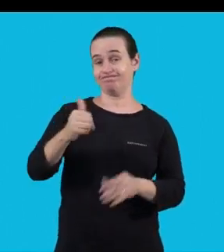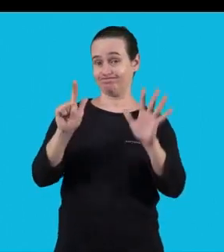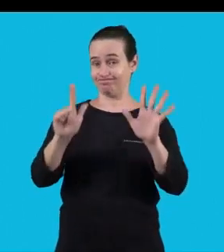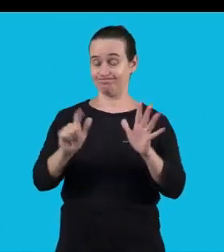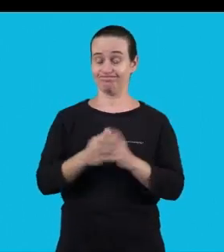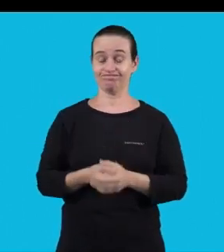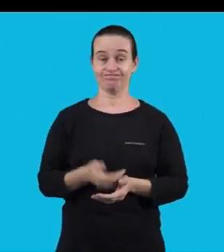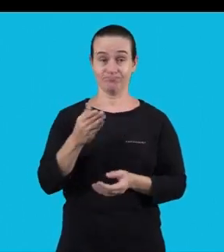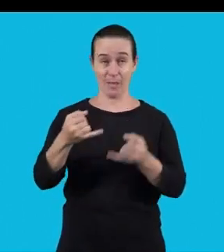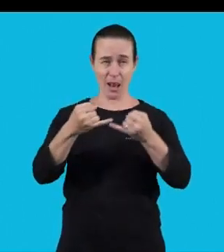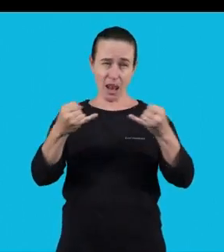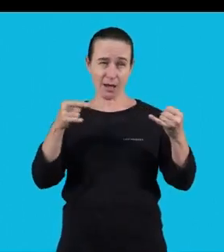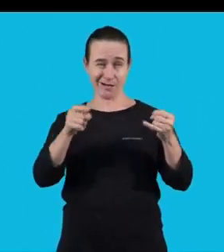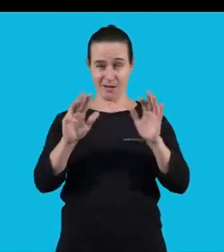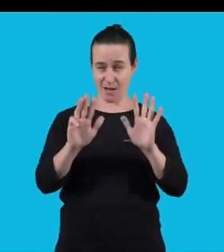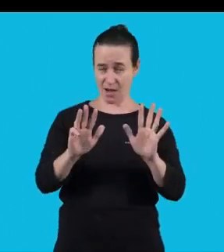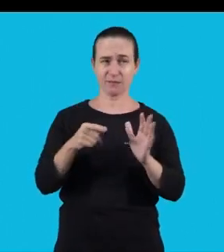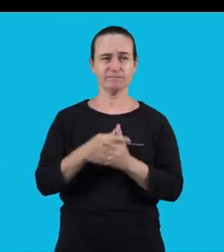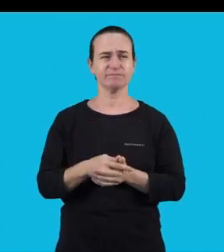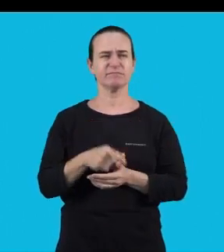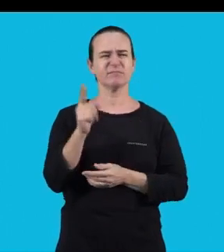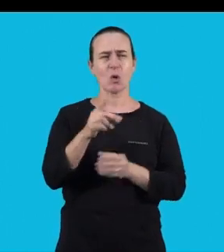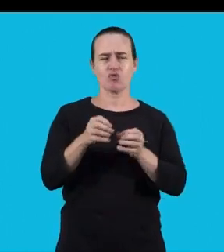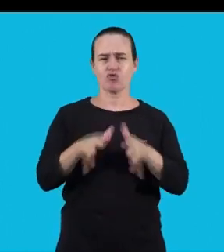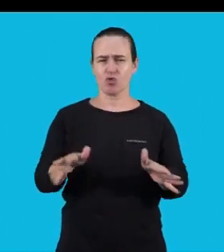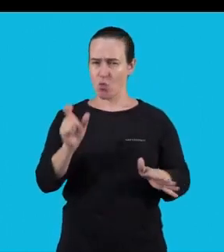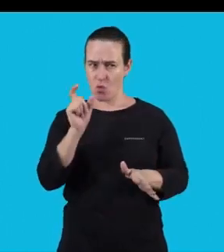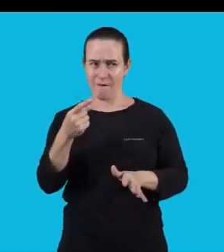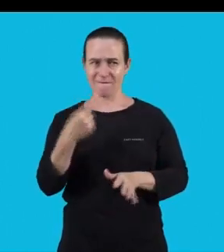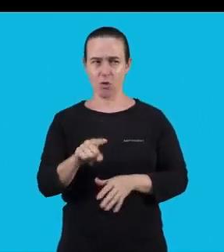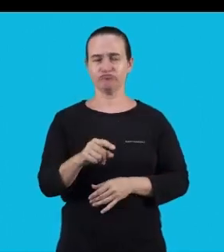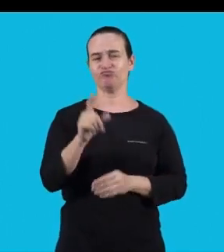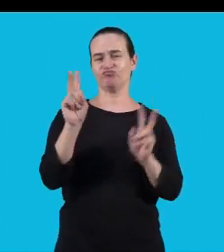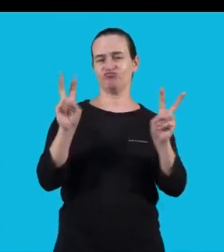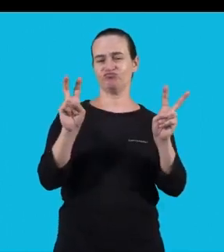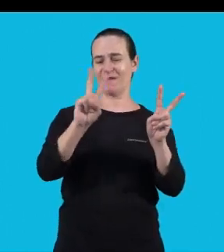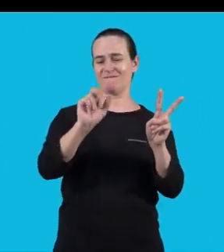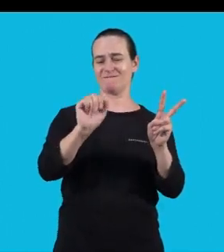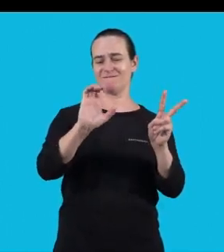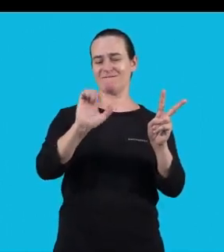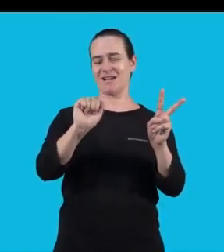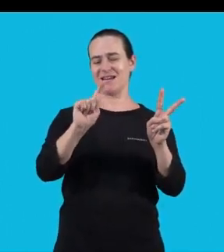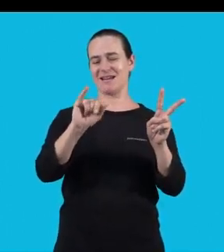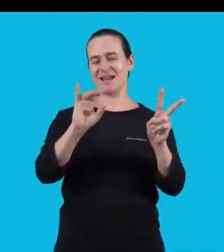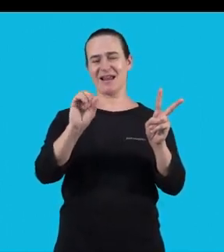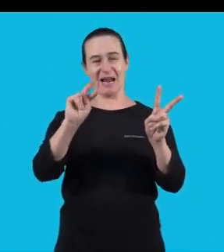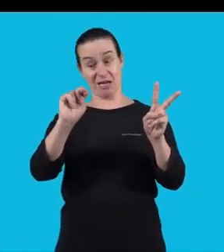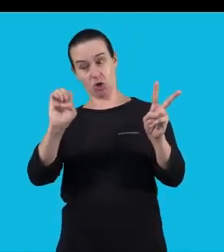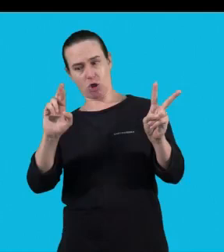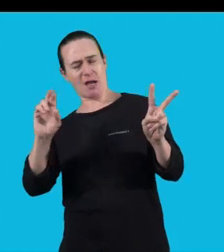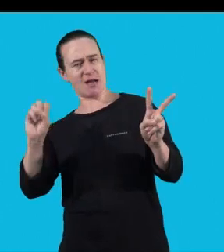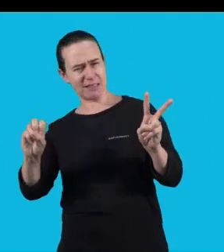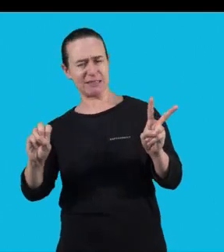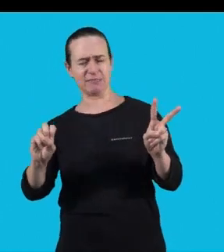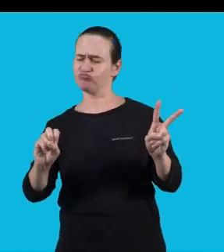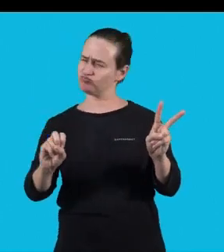question 5.7, refer to line 9. What is the root word of vacationers? So go back to that information